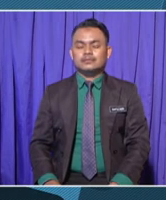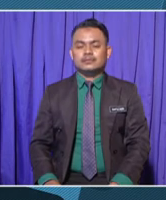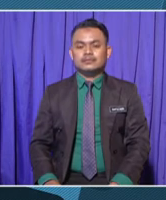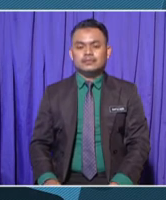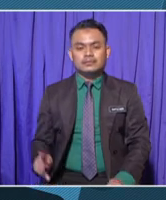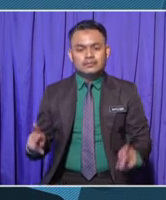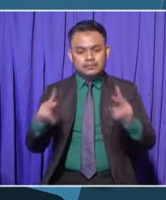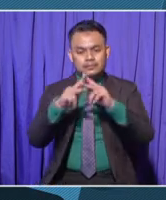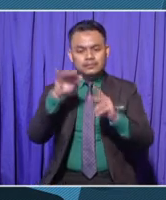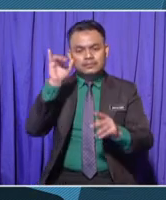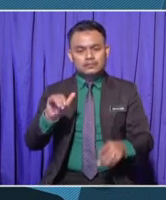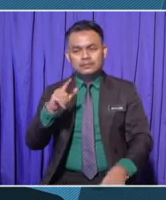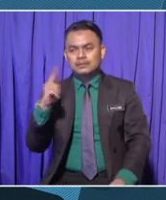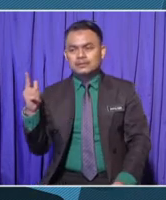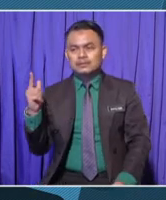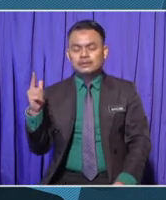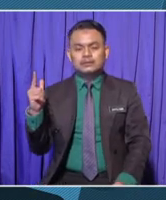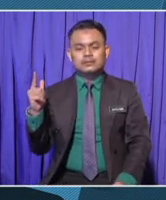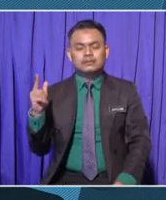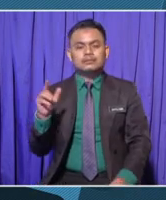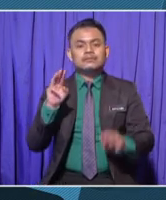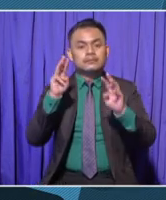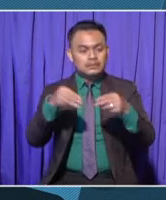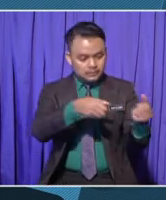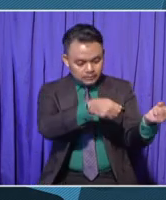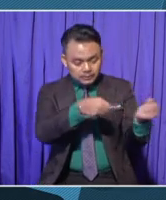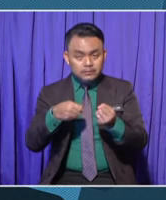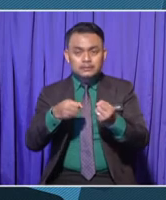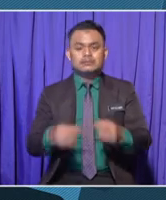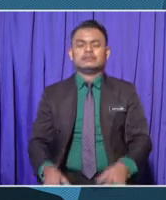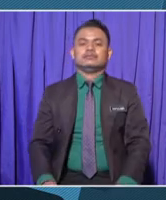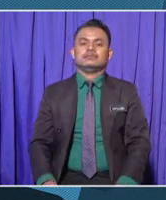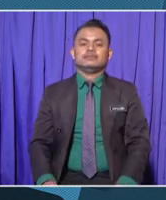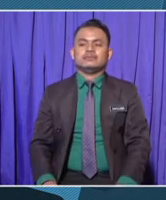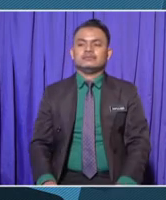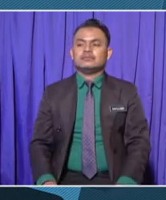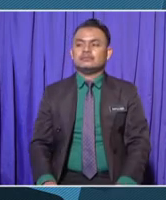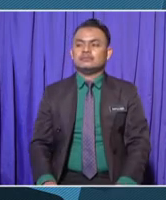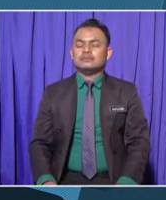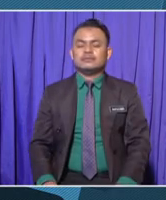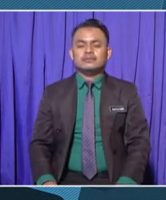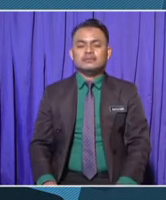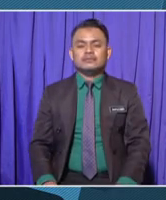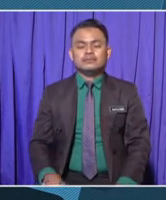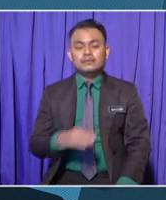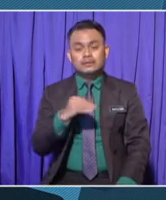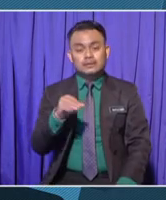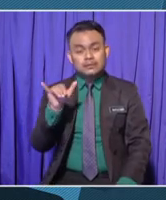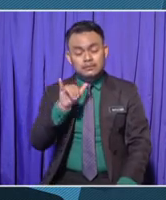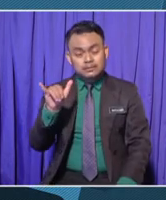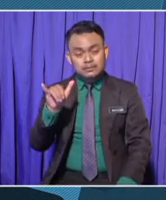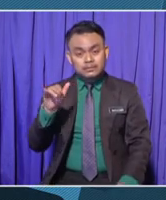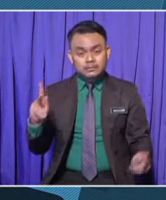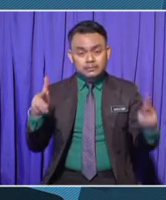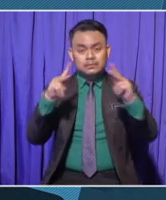Different poles must be attracted, and same poles must be